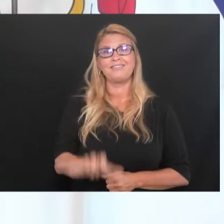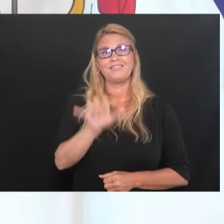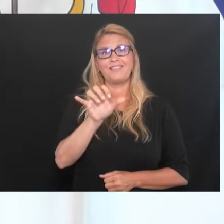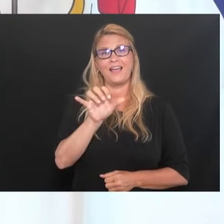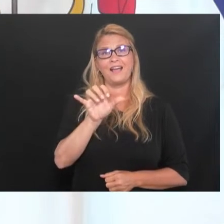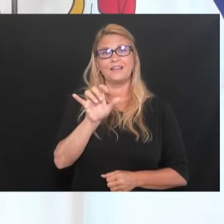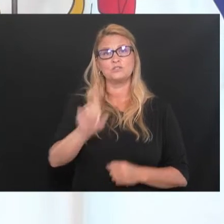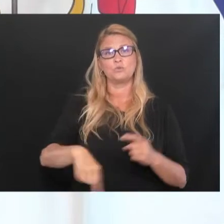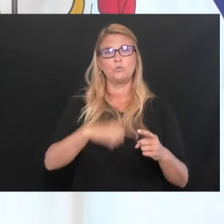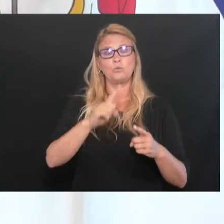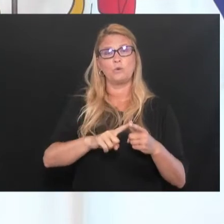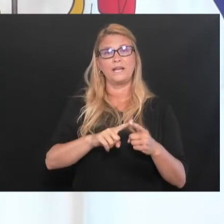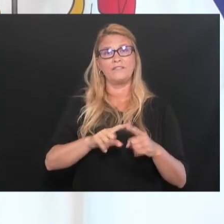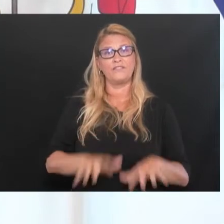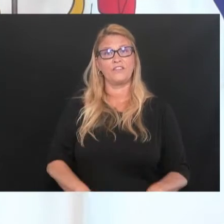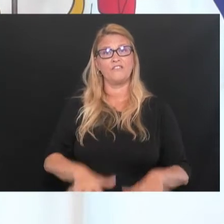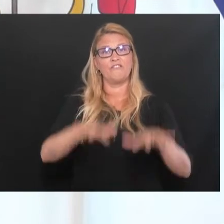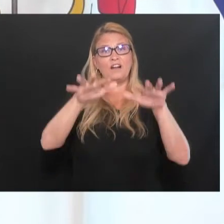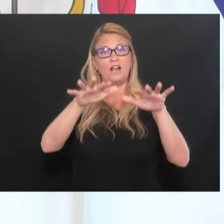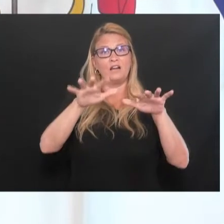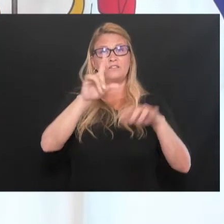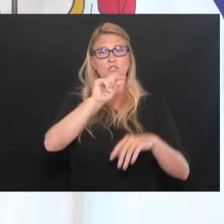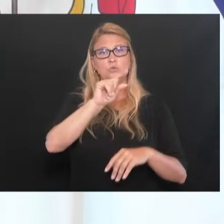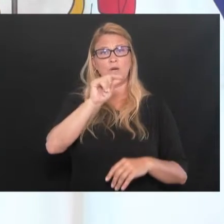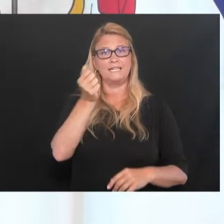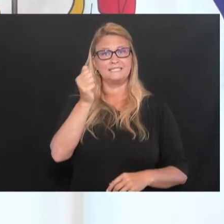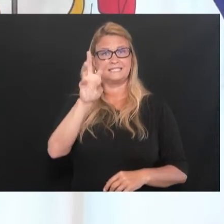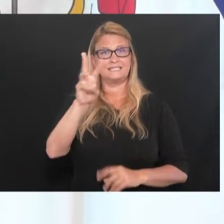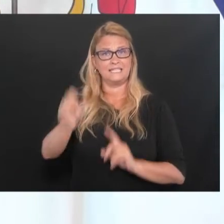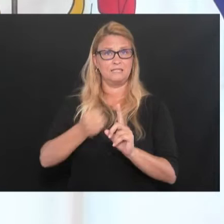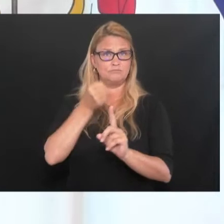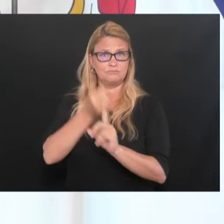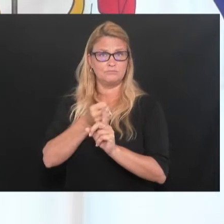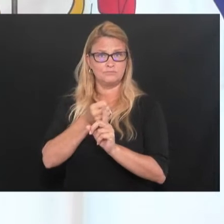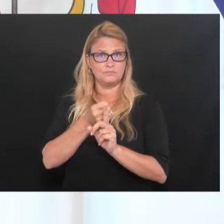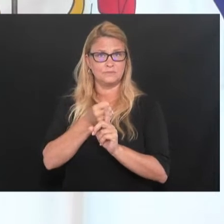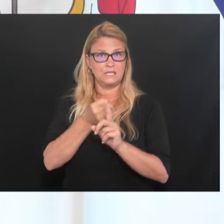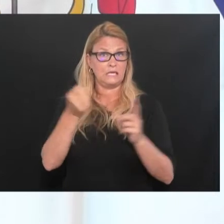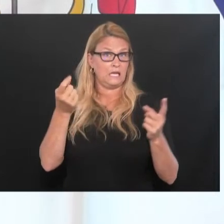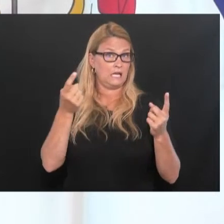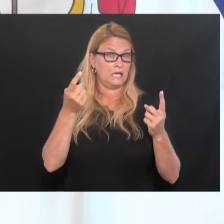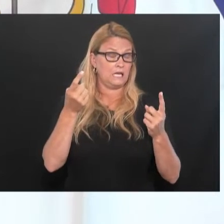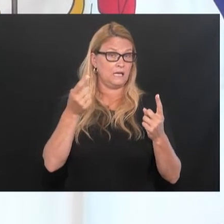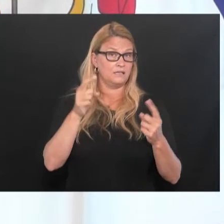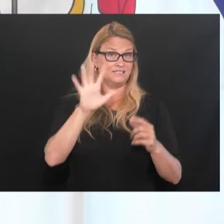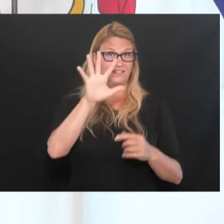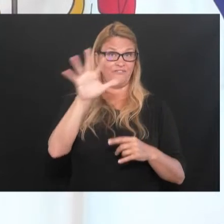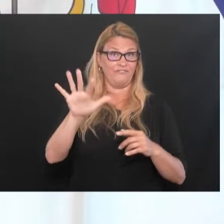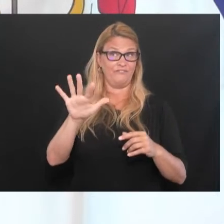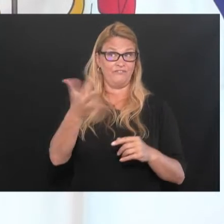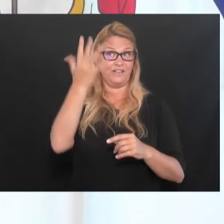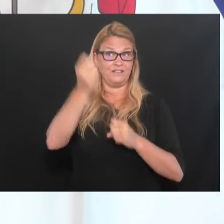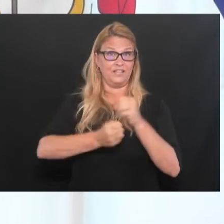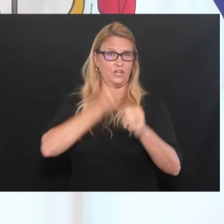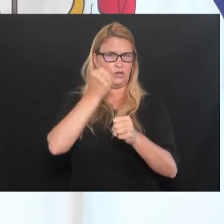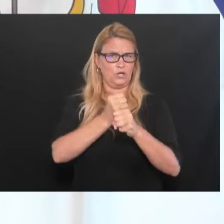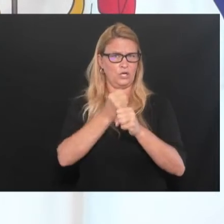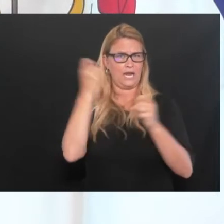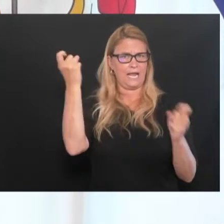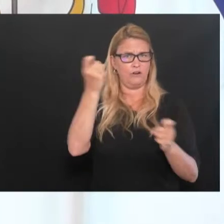of 2016 happened. You know, it marks the 5th year anniversary. You know,